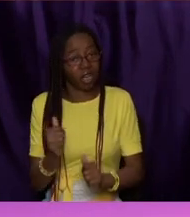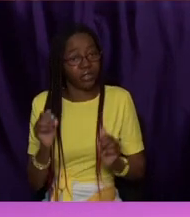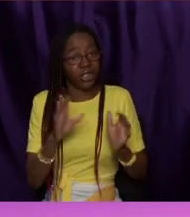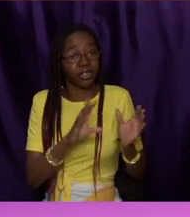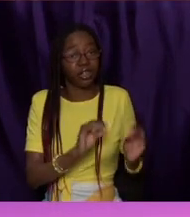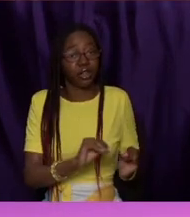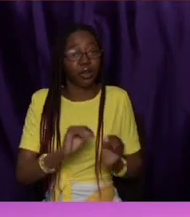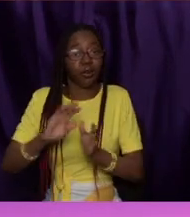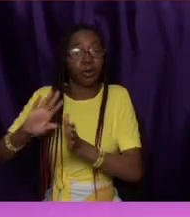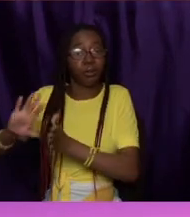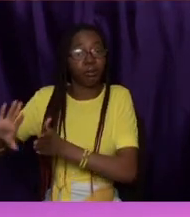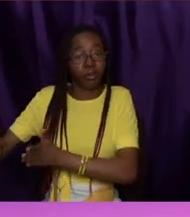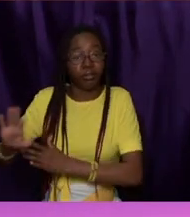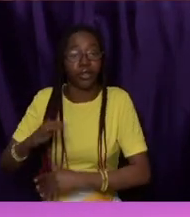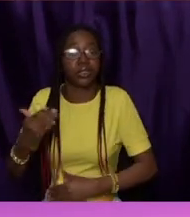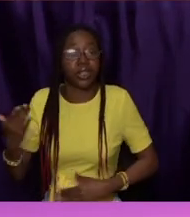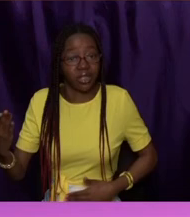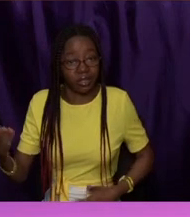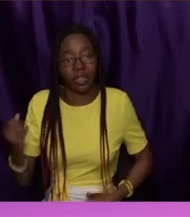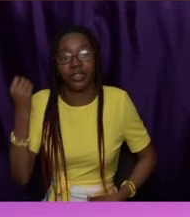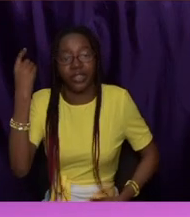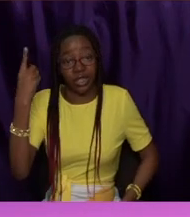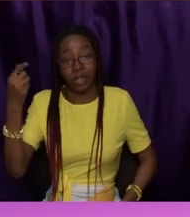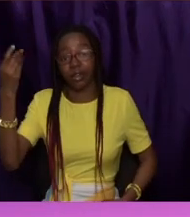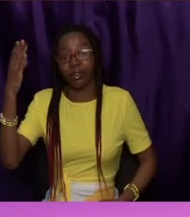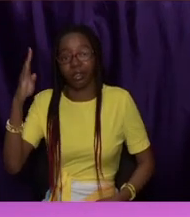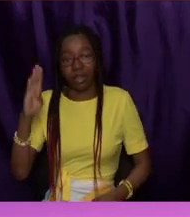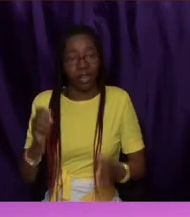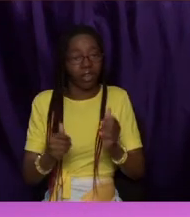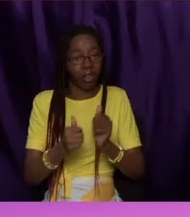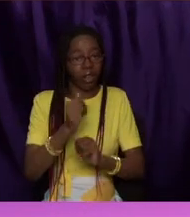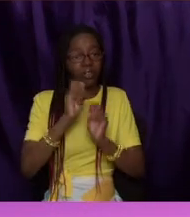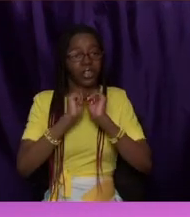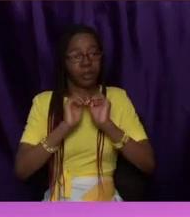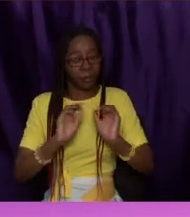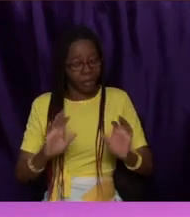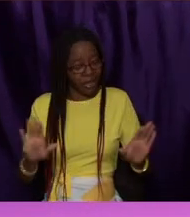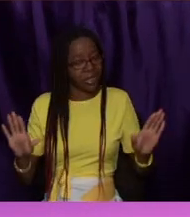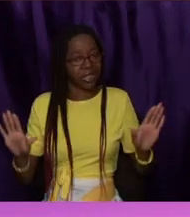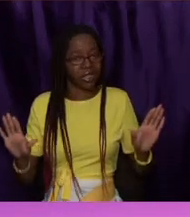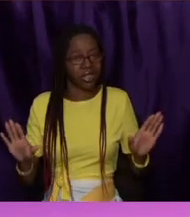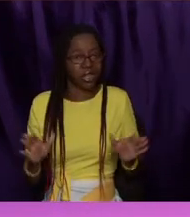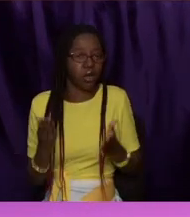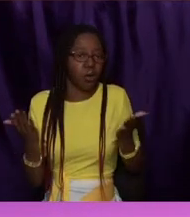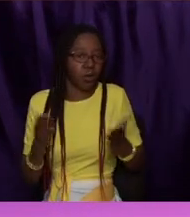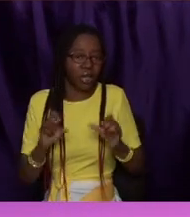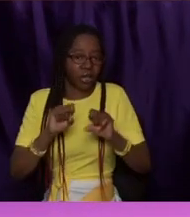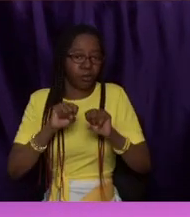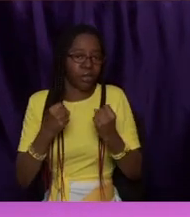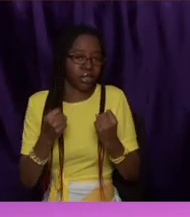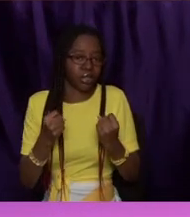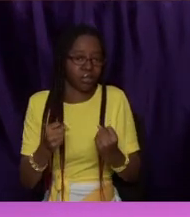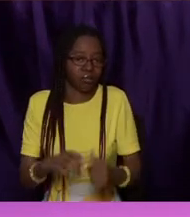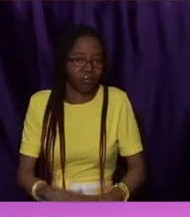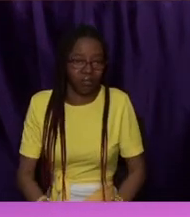removes those things. God, hear me, y'all. God often blesses what he breaks.